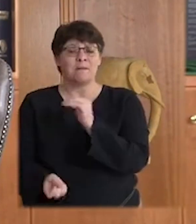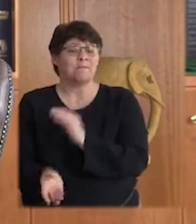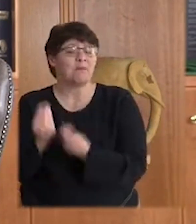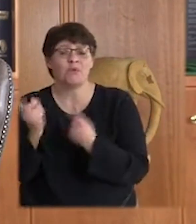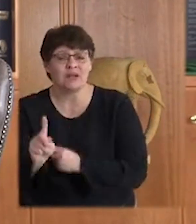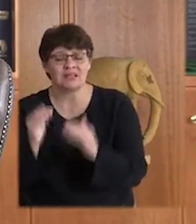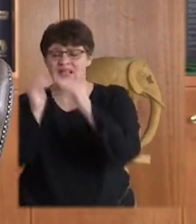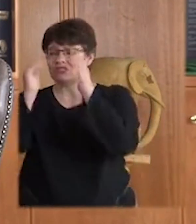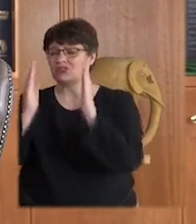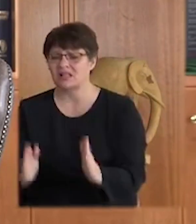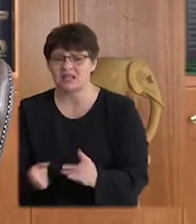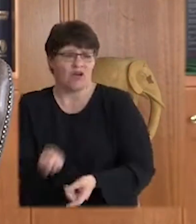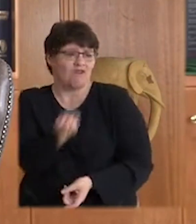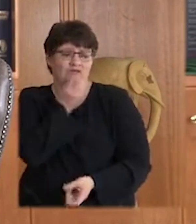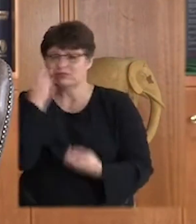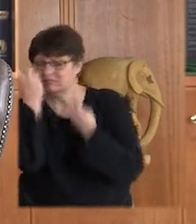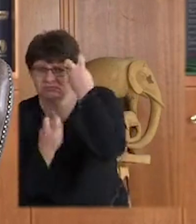food, and for opportunity.